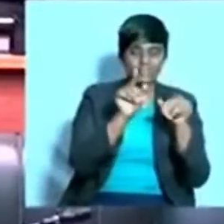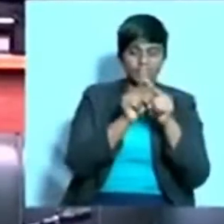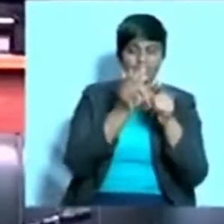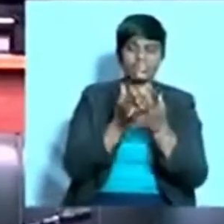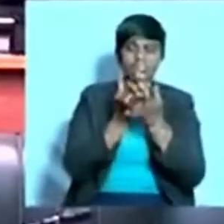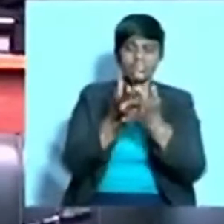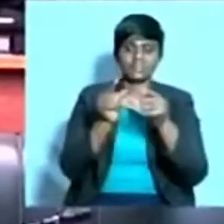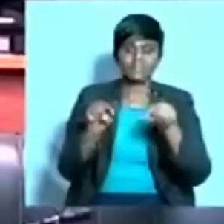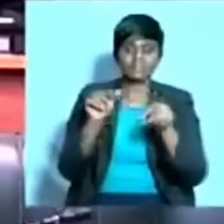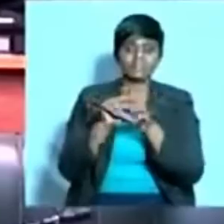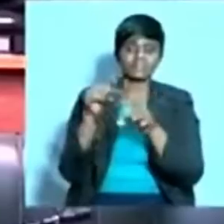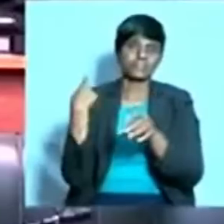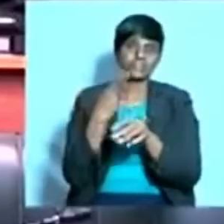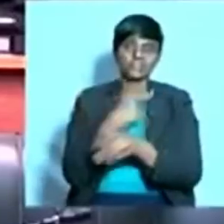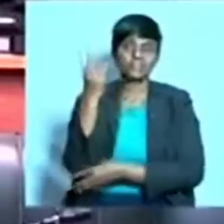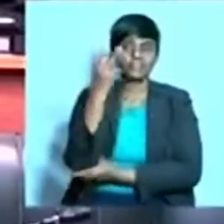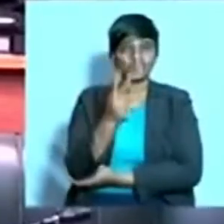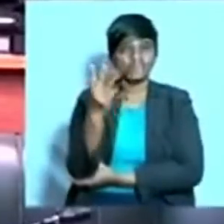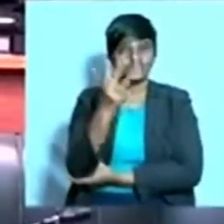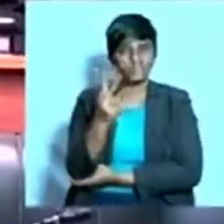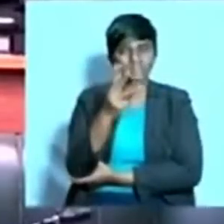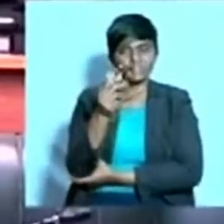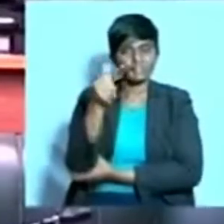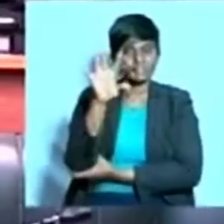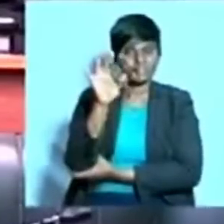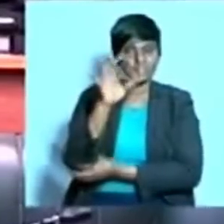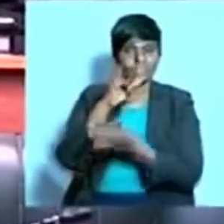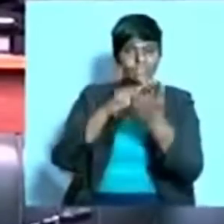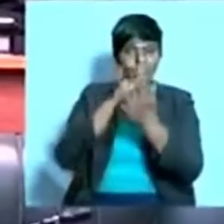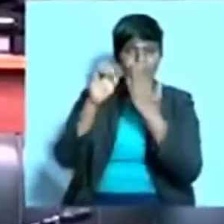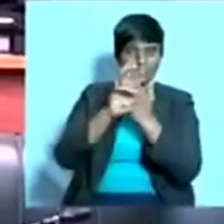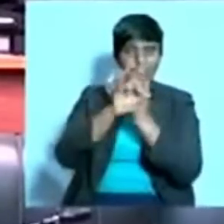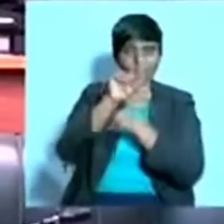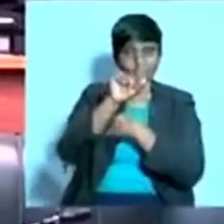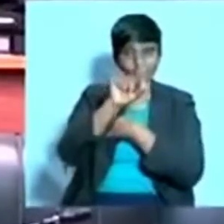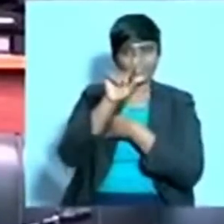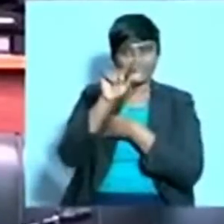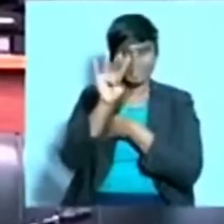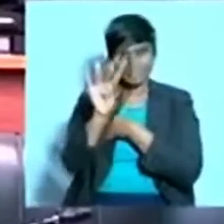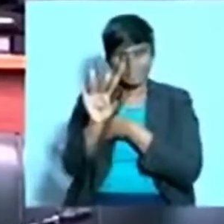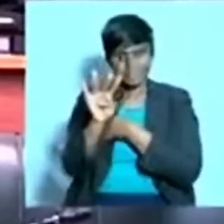the table of the House on Wednesday, 19th June 2024.